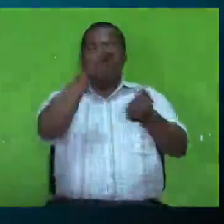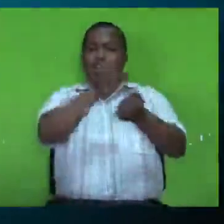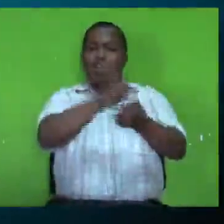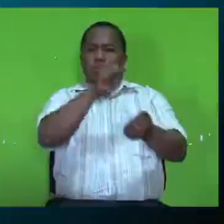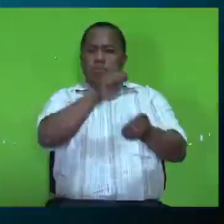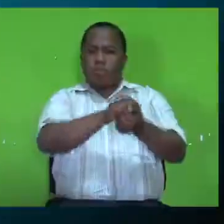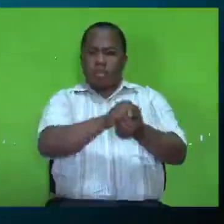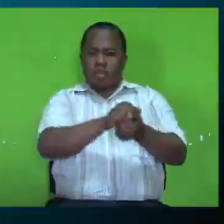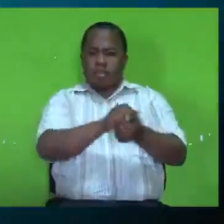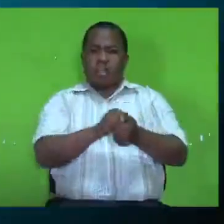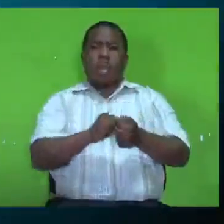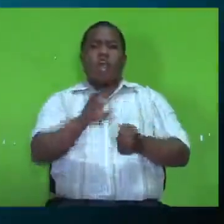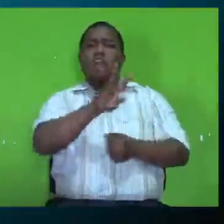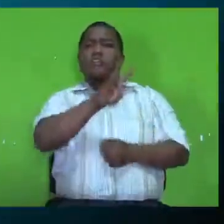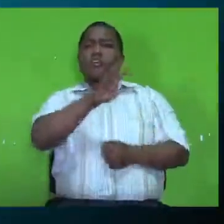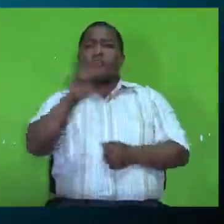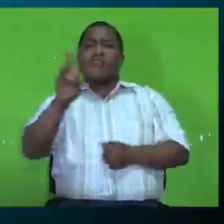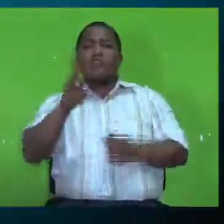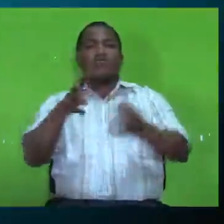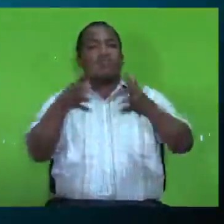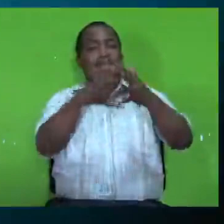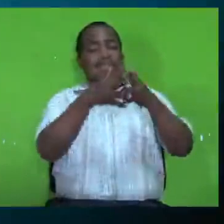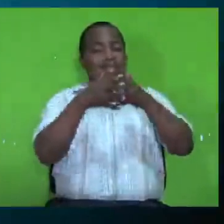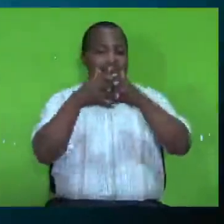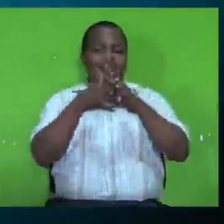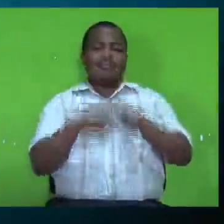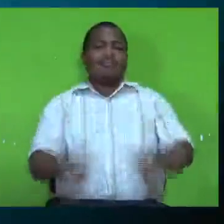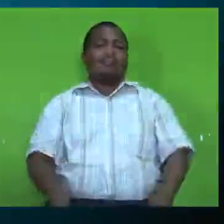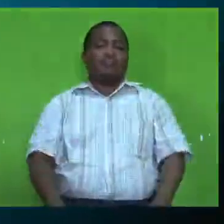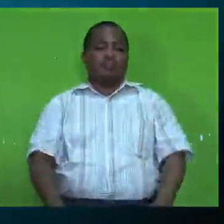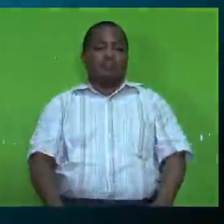Components of the vascular system.